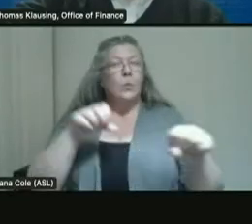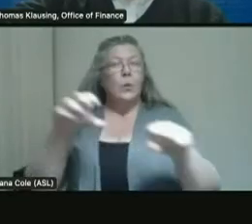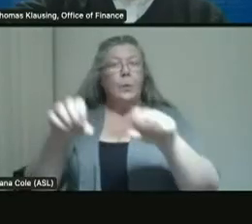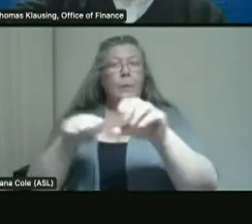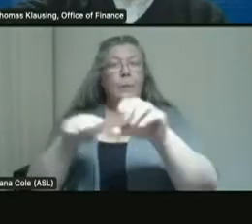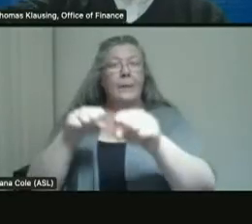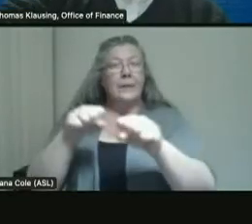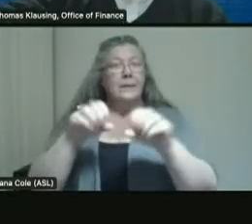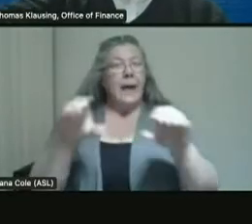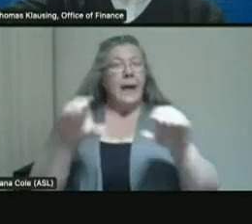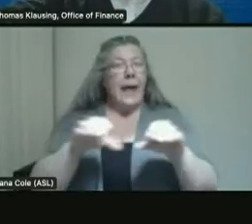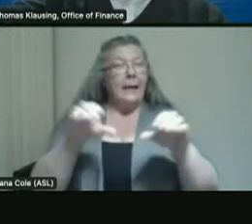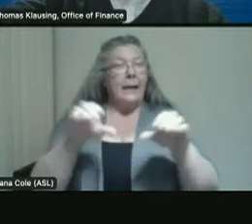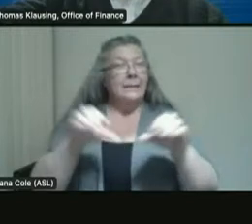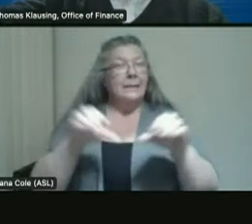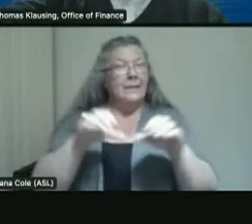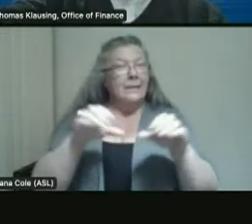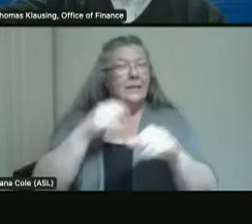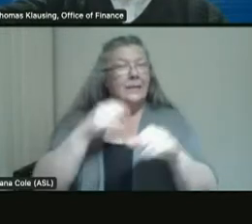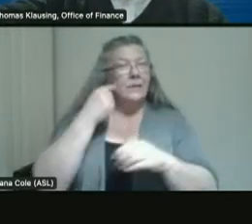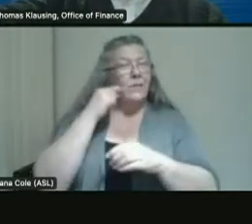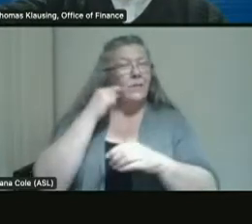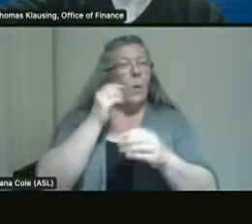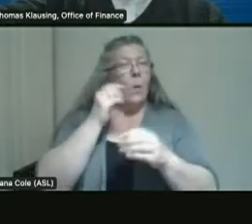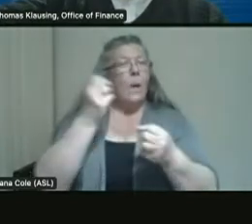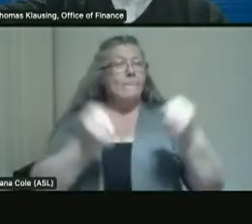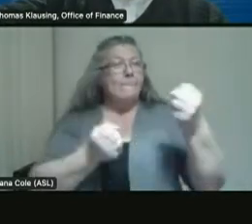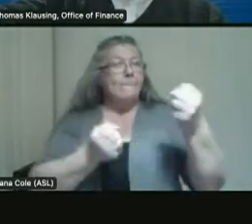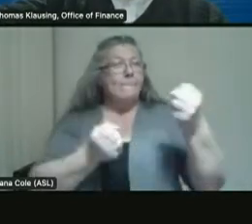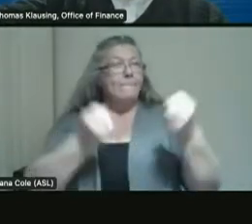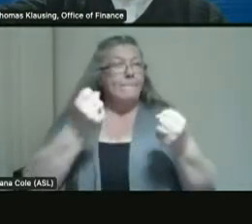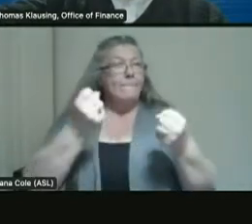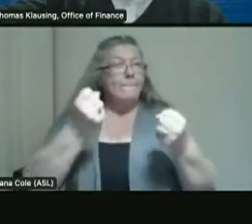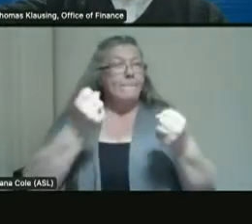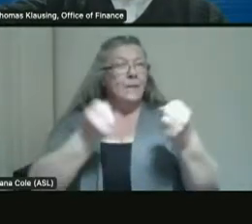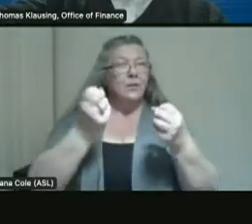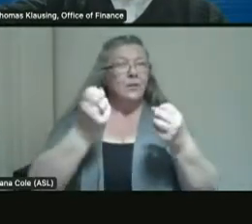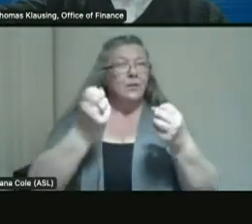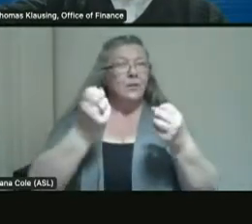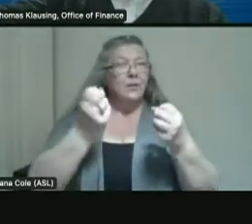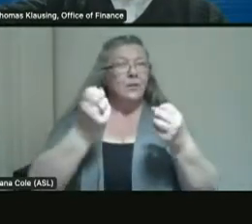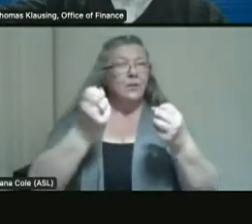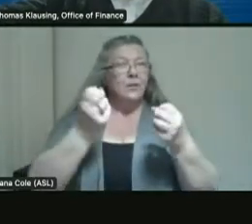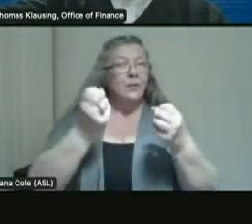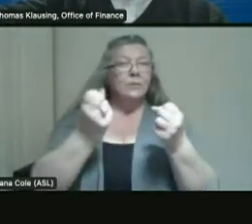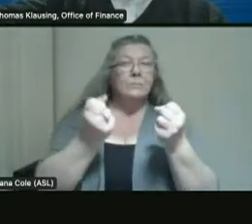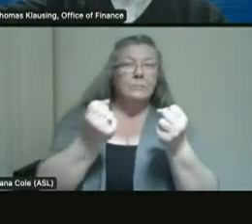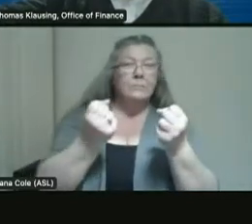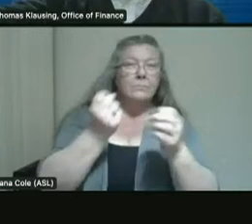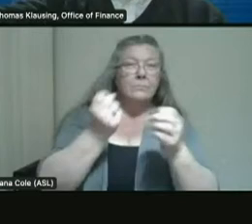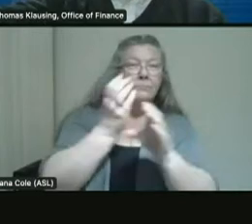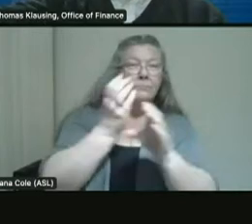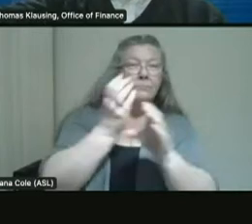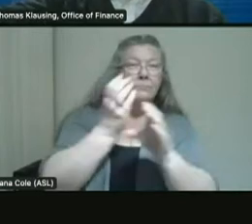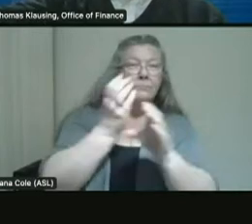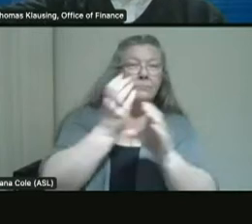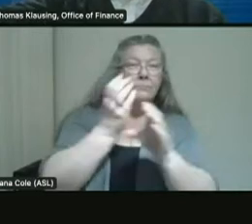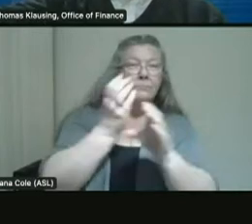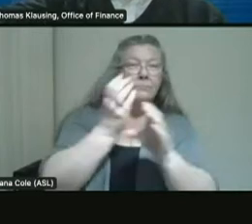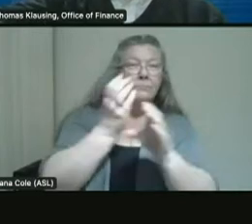with our departments within MCPS, and we also try to go places where we